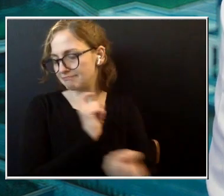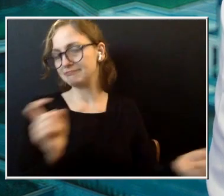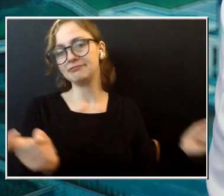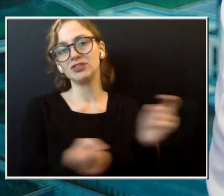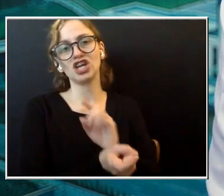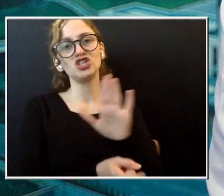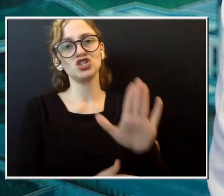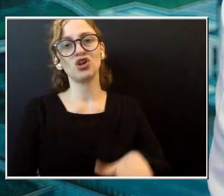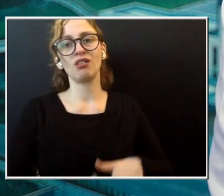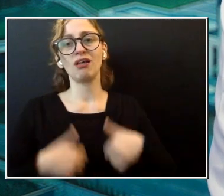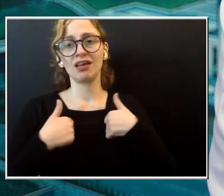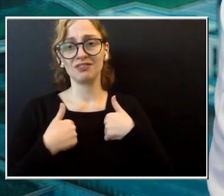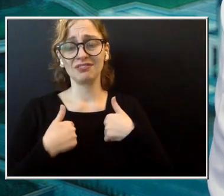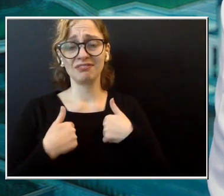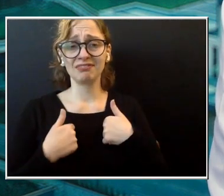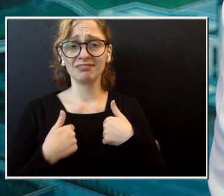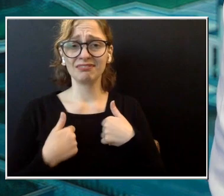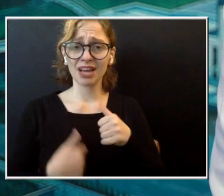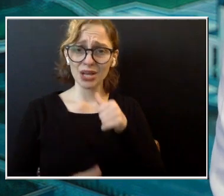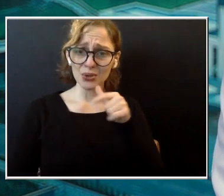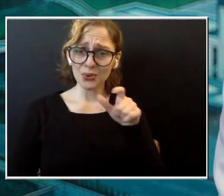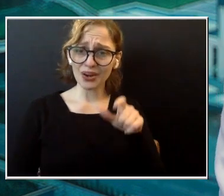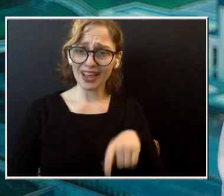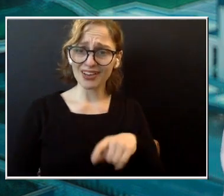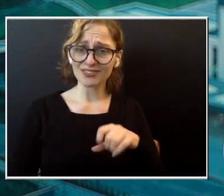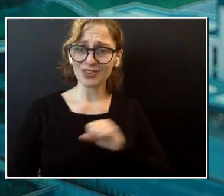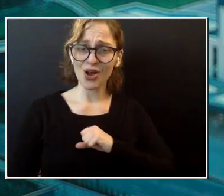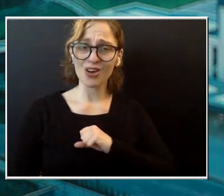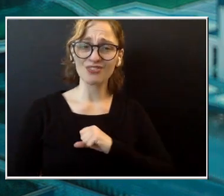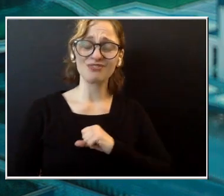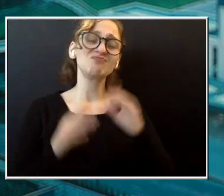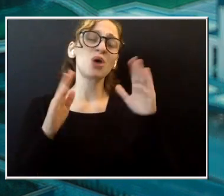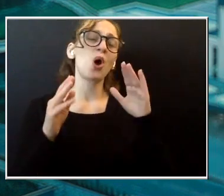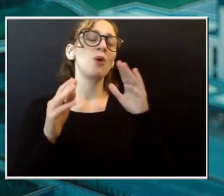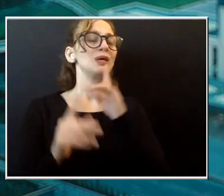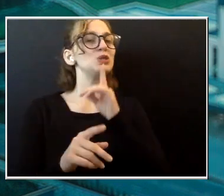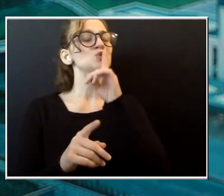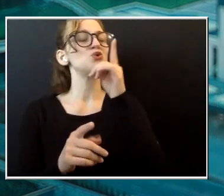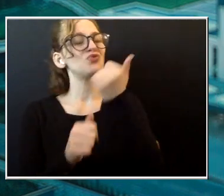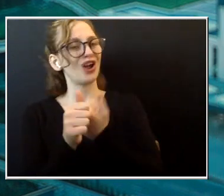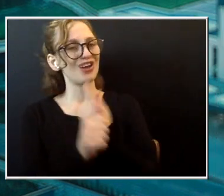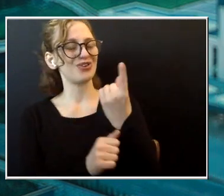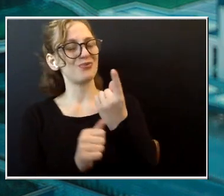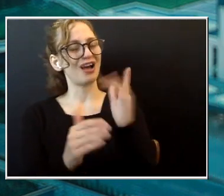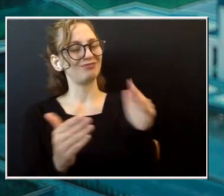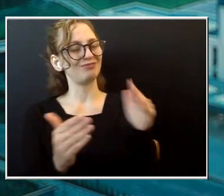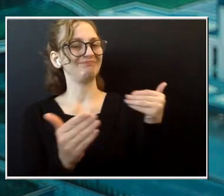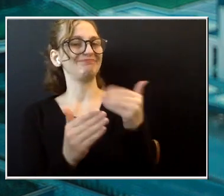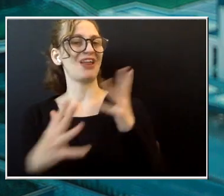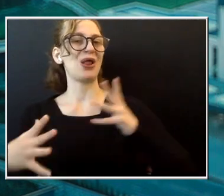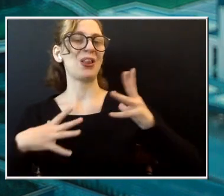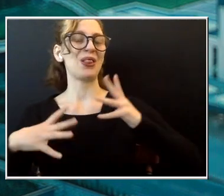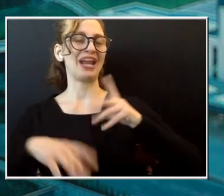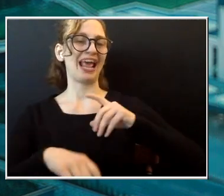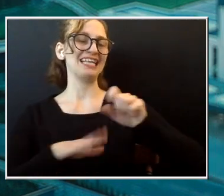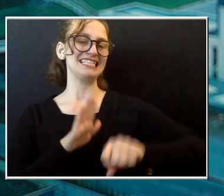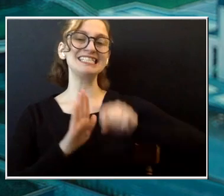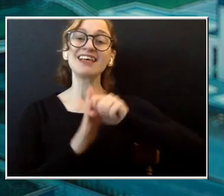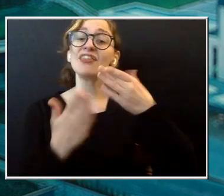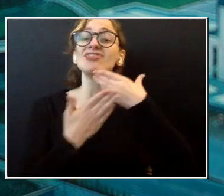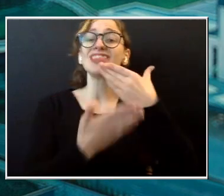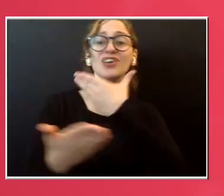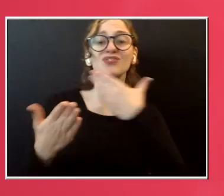cough. May it be true for all of us as we approach this wonderful holiday season. Thanks again to all of our guests and to our audience. We'll see you